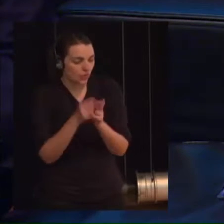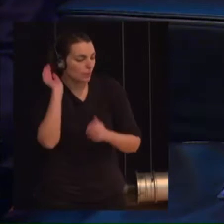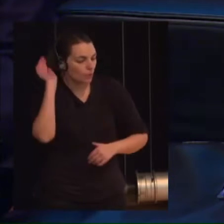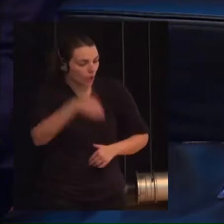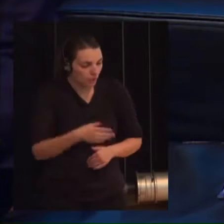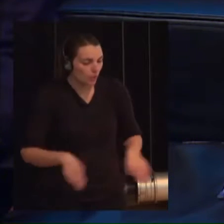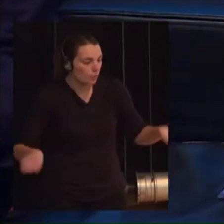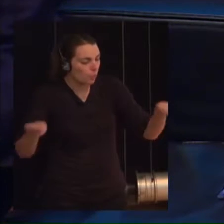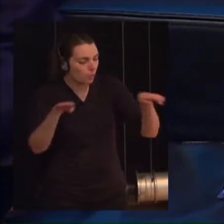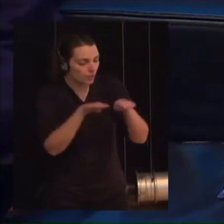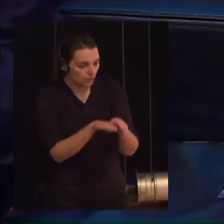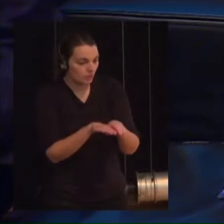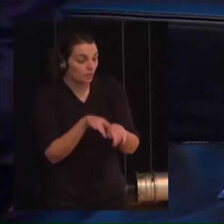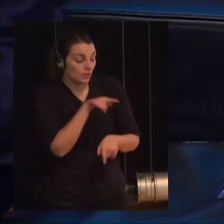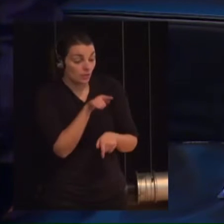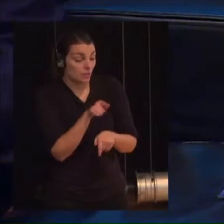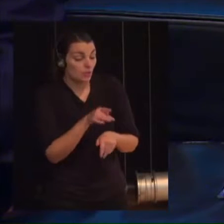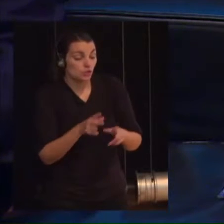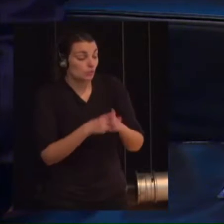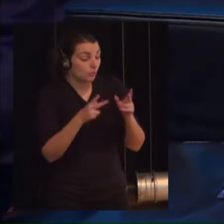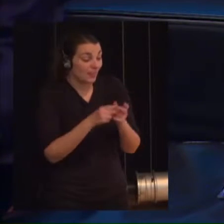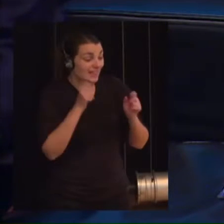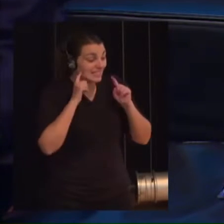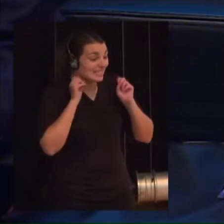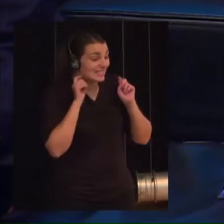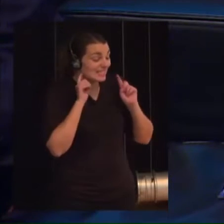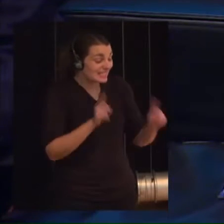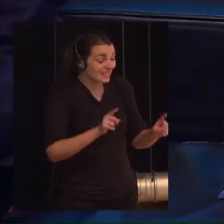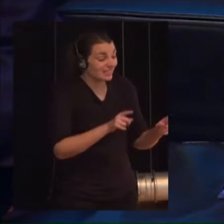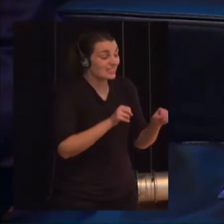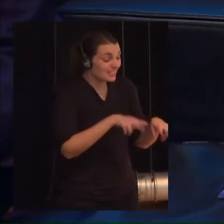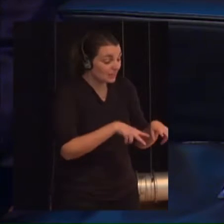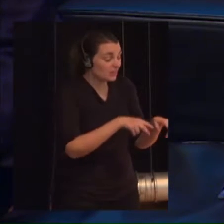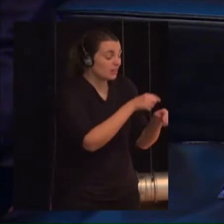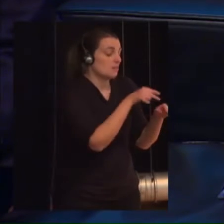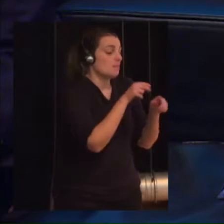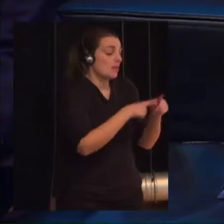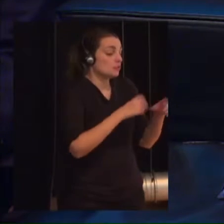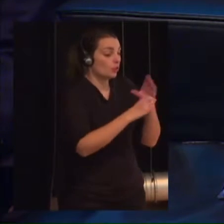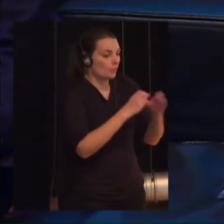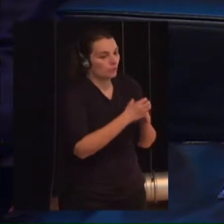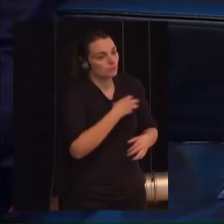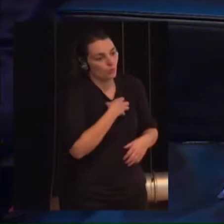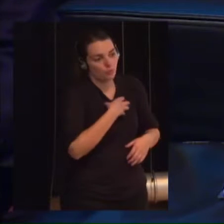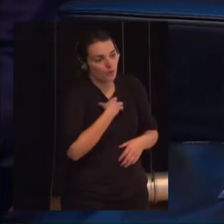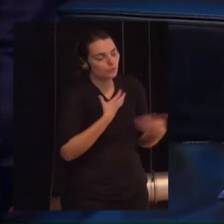media. But I think the big questions are, how do you do that? And that goes back to some of the things that Charles was saying, is that,